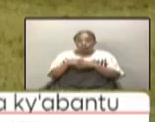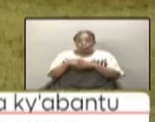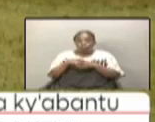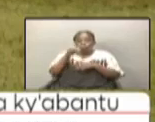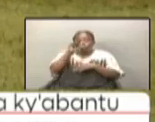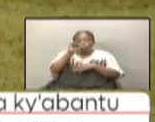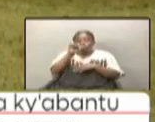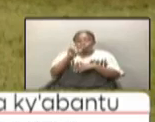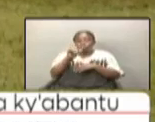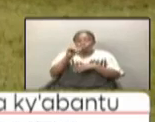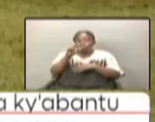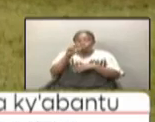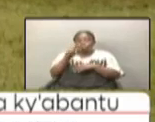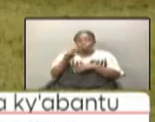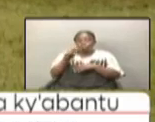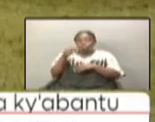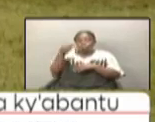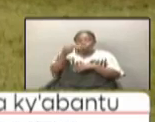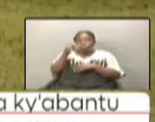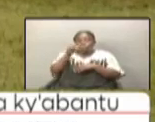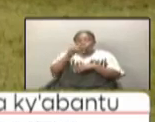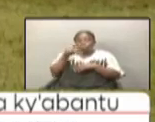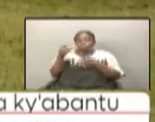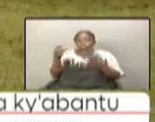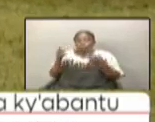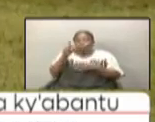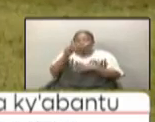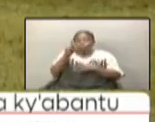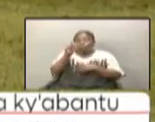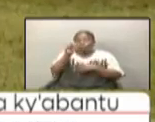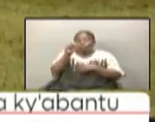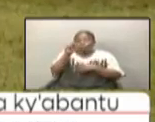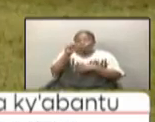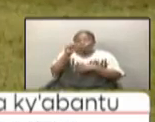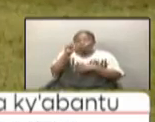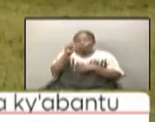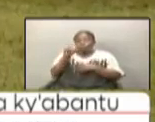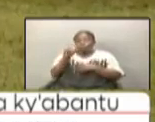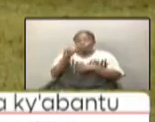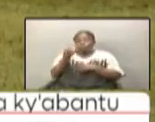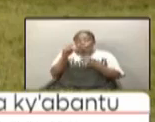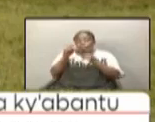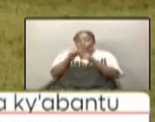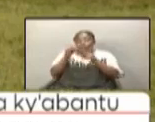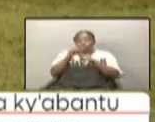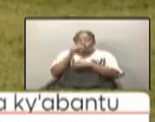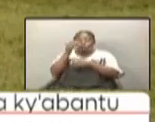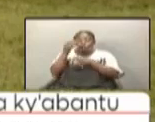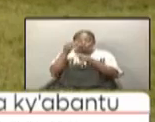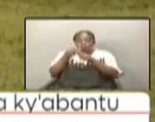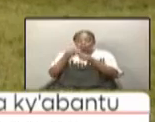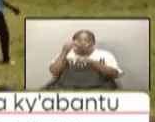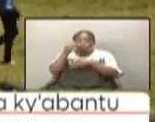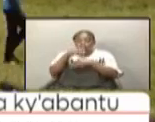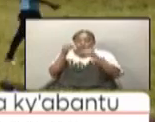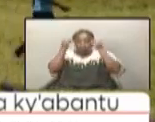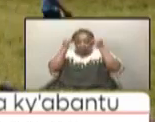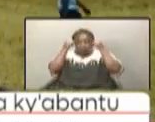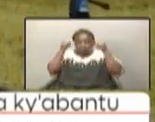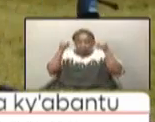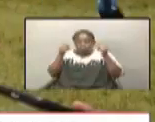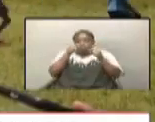Kaguta Hall at Kibiito Primary School, and we have named it out after President Museveni. It is Kaguta